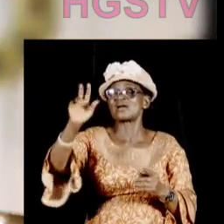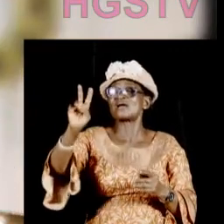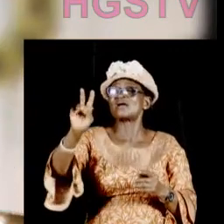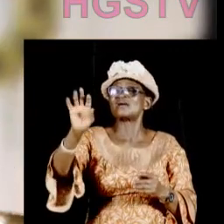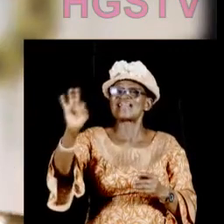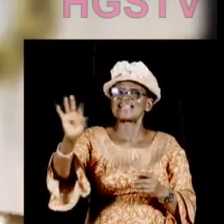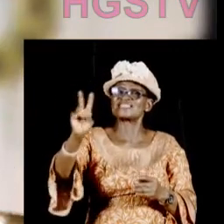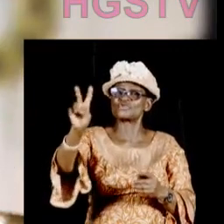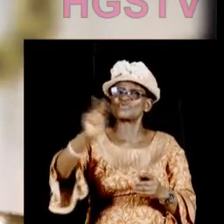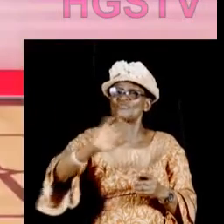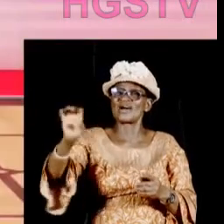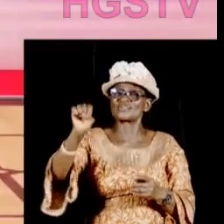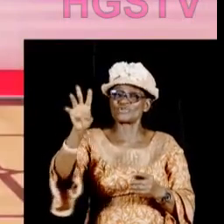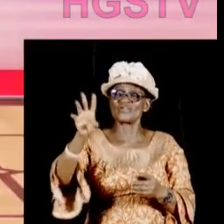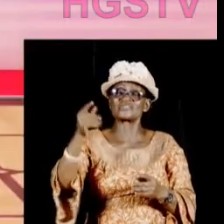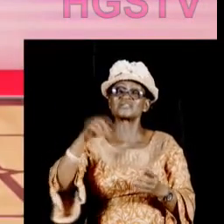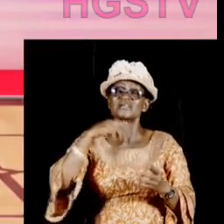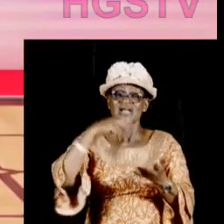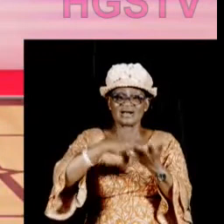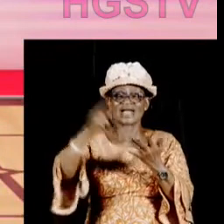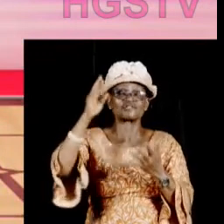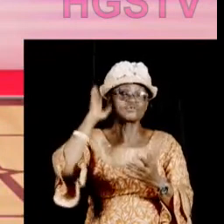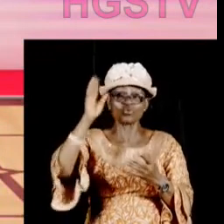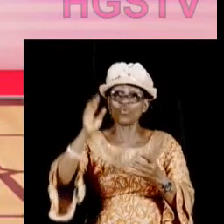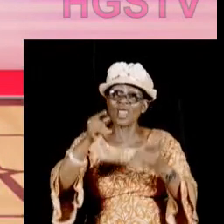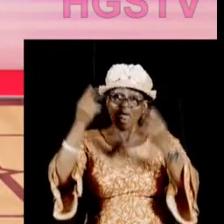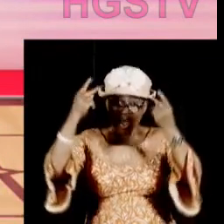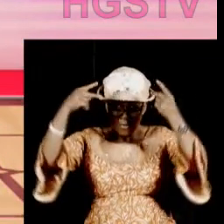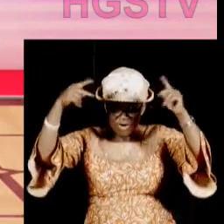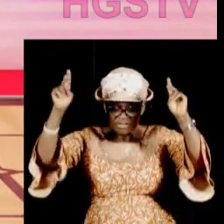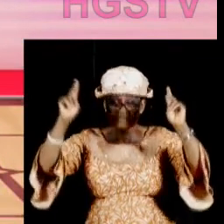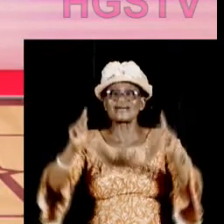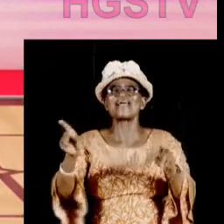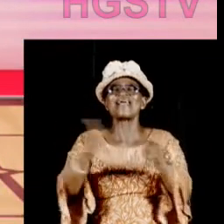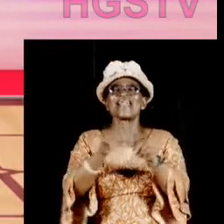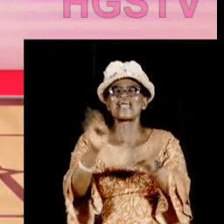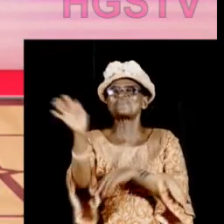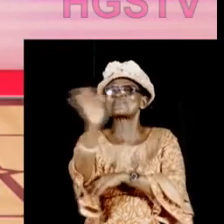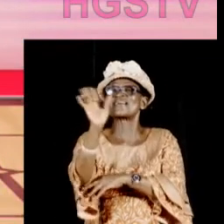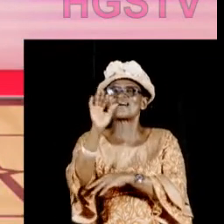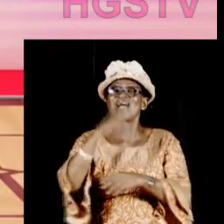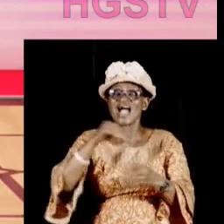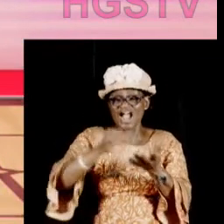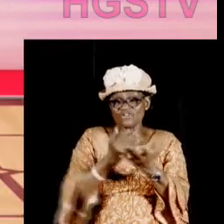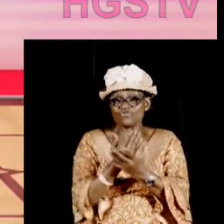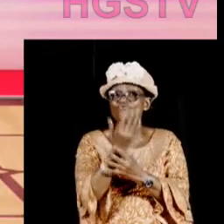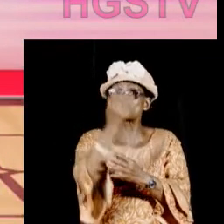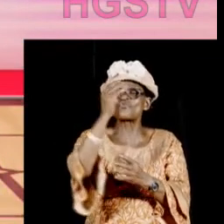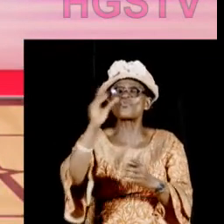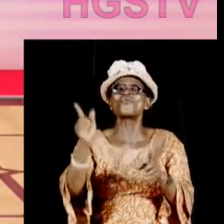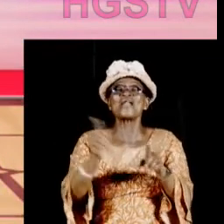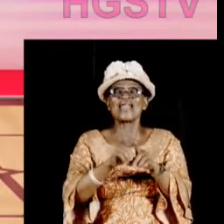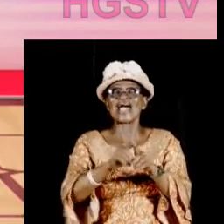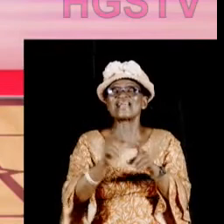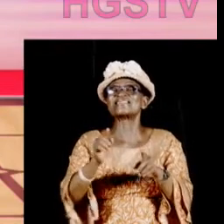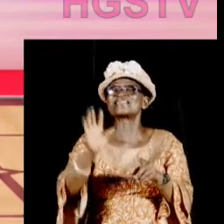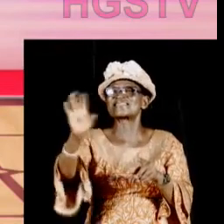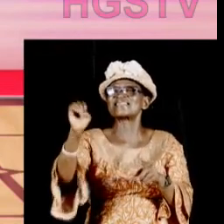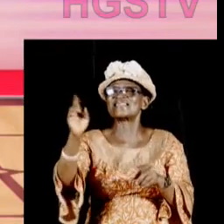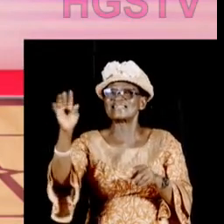Psalm 92 verse 12. Say, the righteous shall flourish like the palm tree. It shall grow like a cedar in